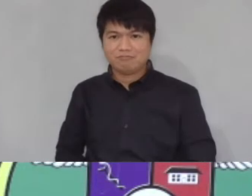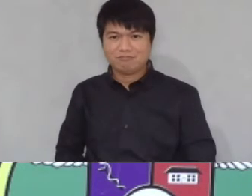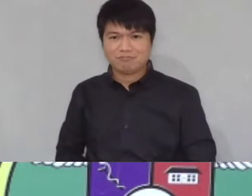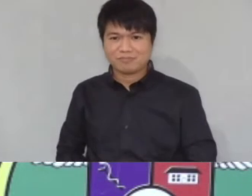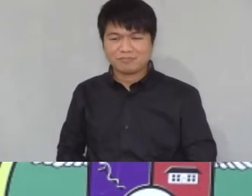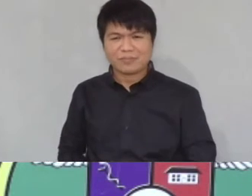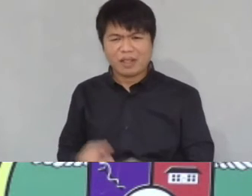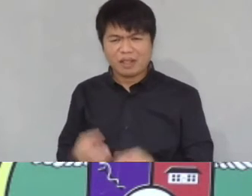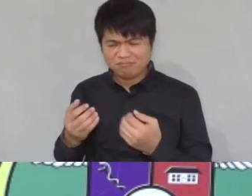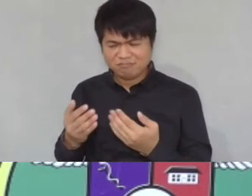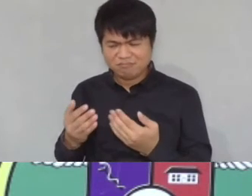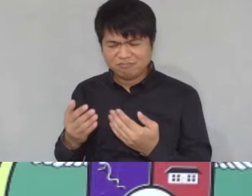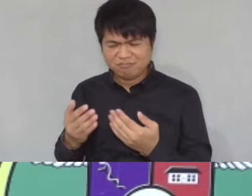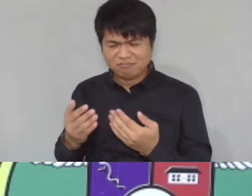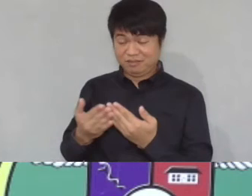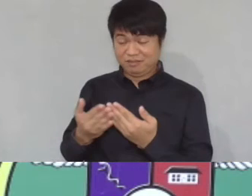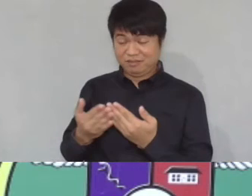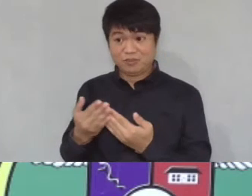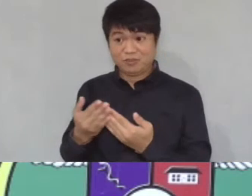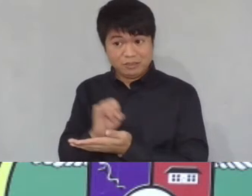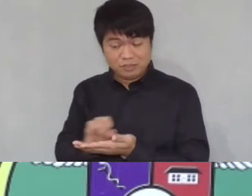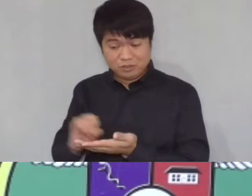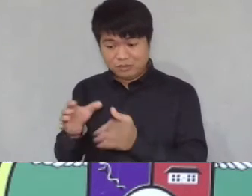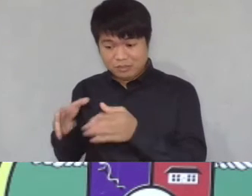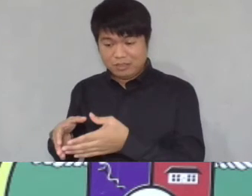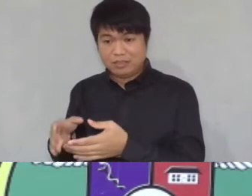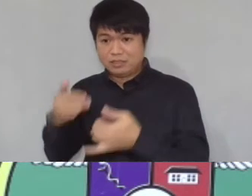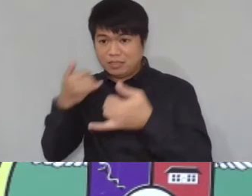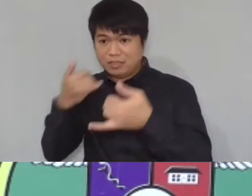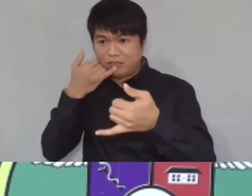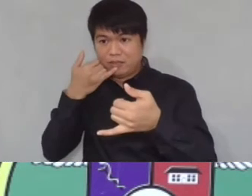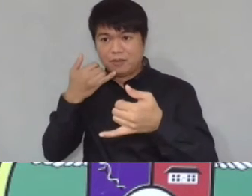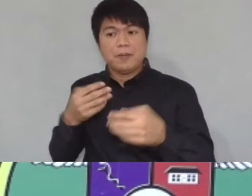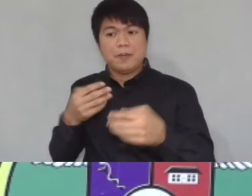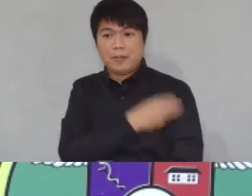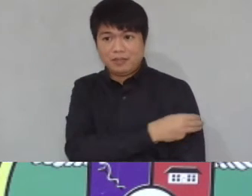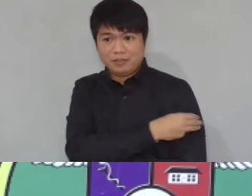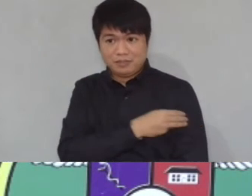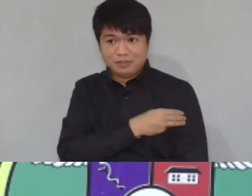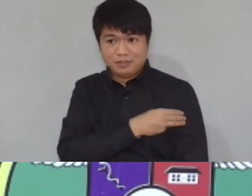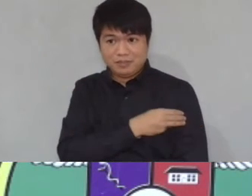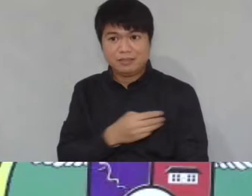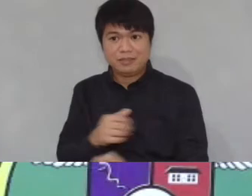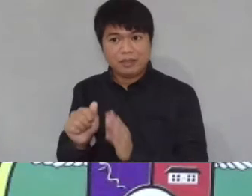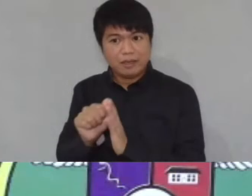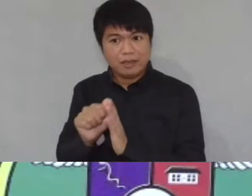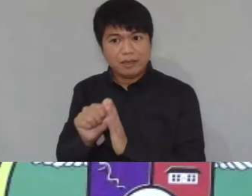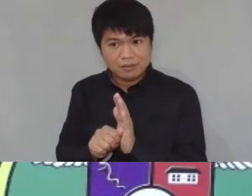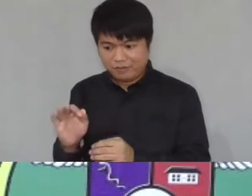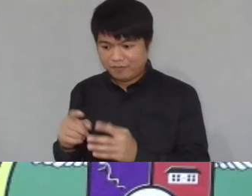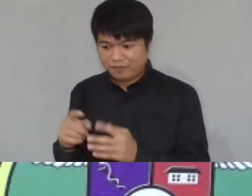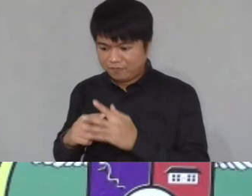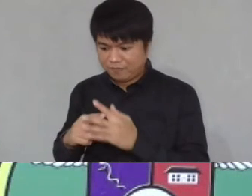It's a lot easier to institutionalize telemedicine in the if at the very start during